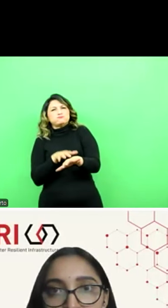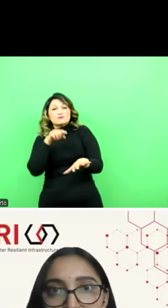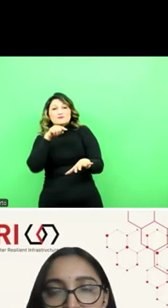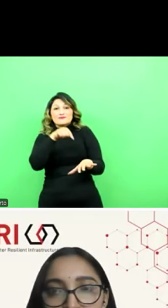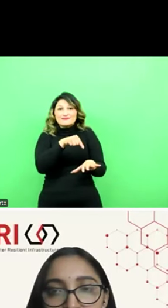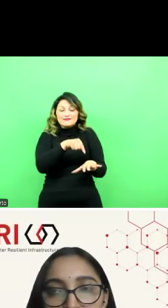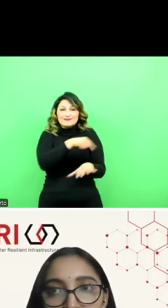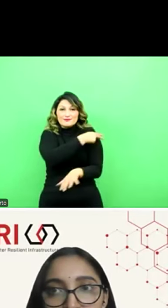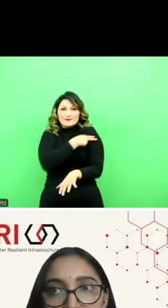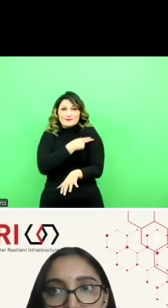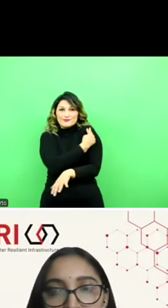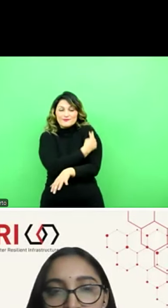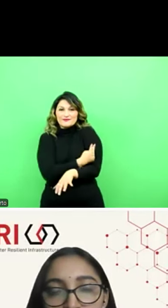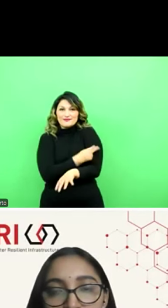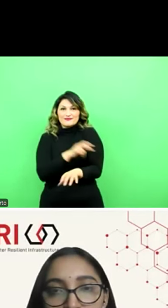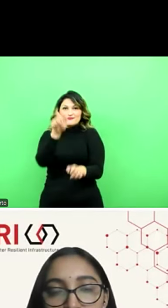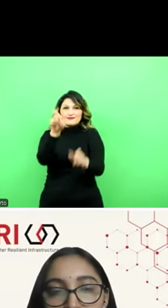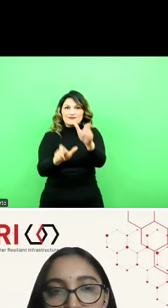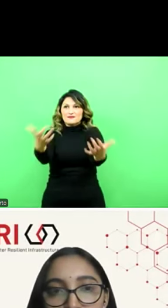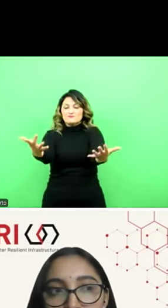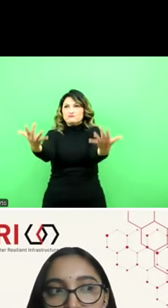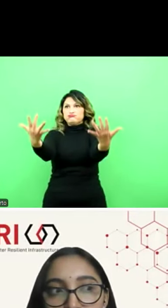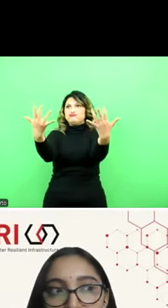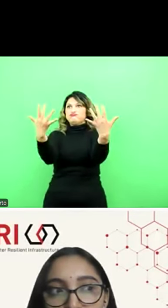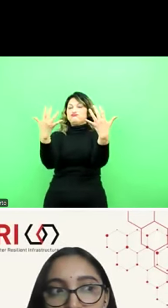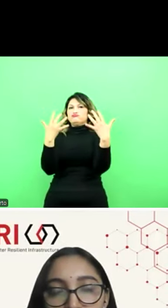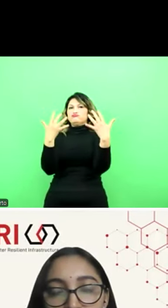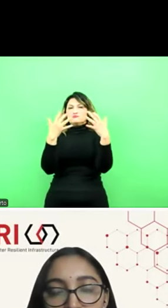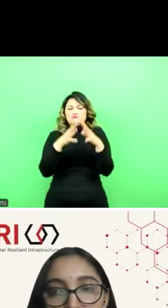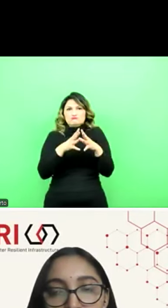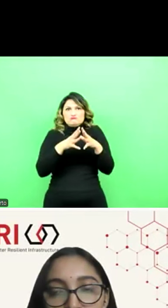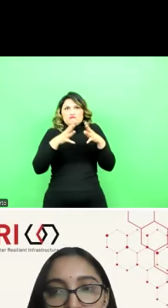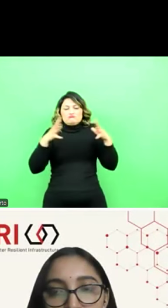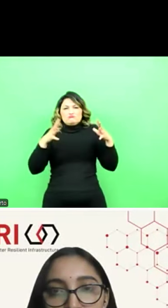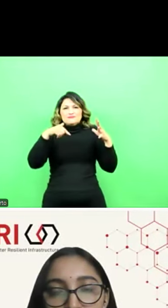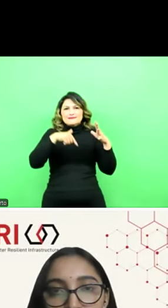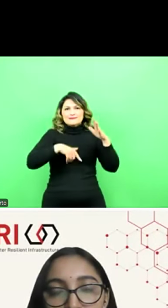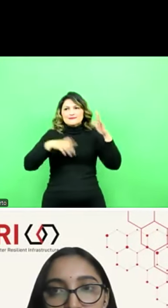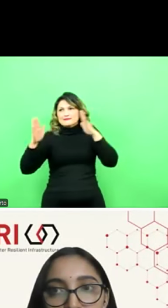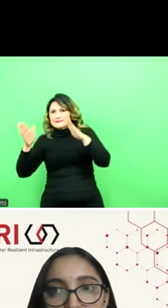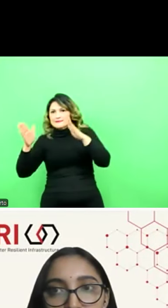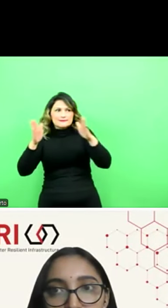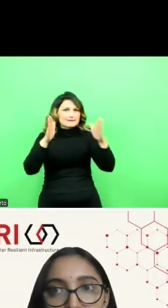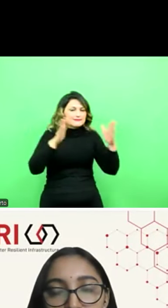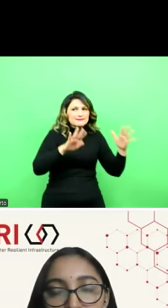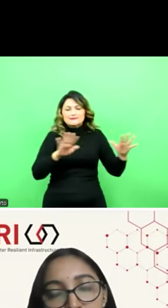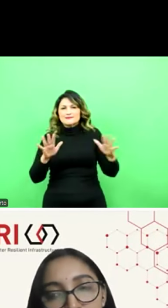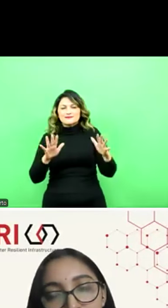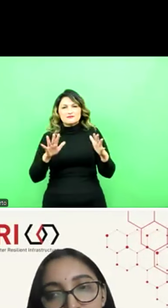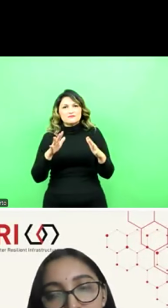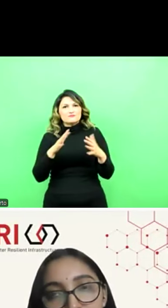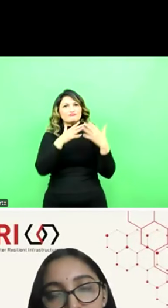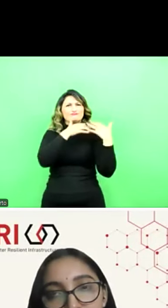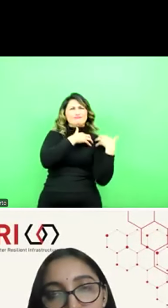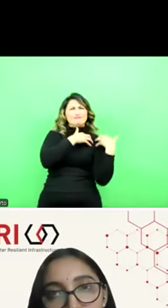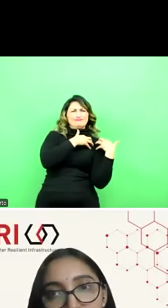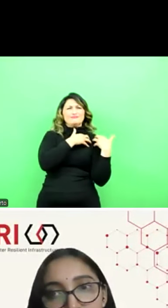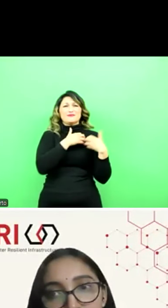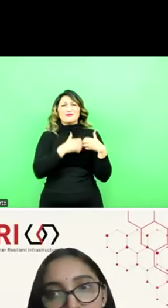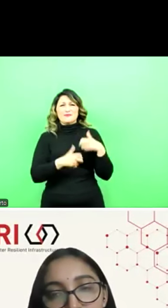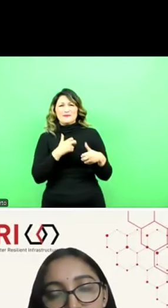peak load rose to 75% of the routine load. So how do we build our hospital, which